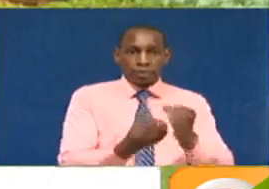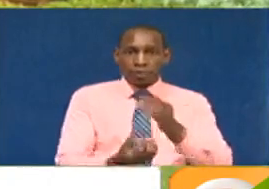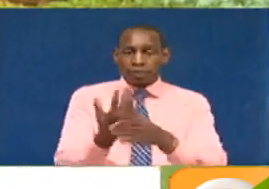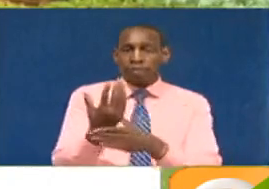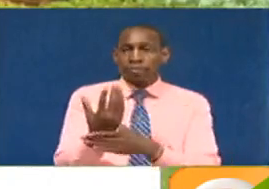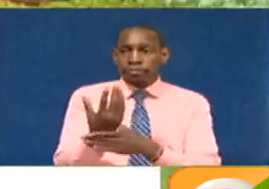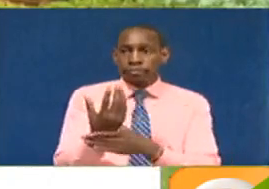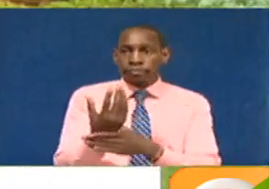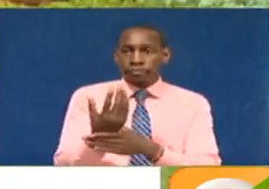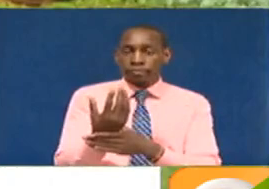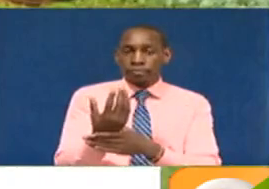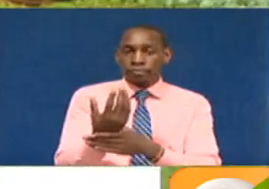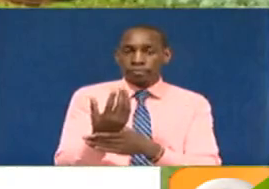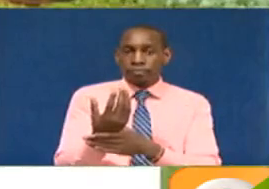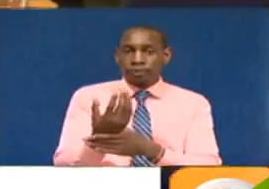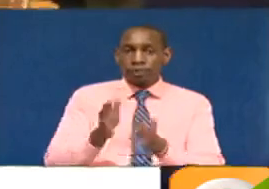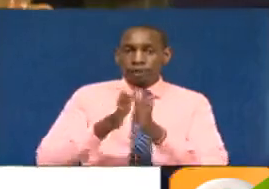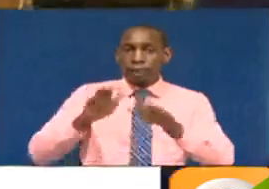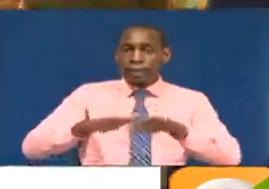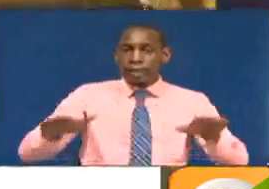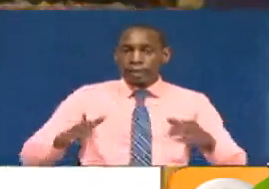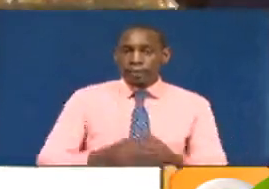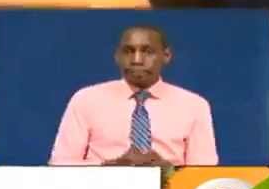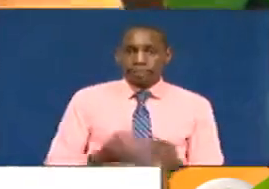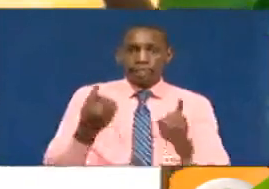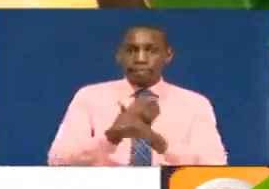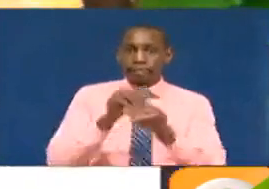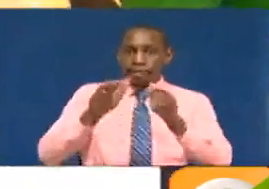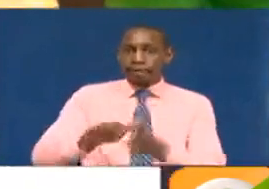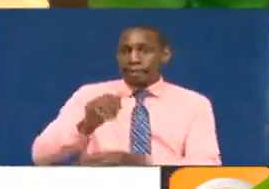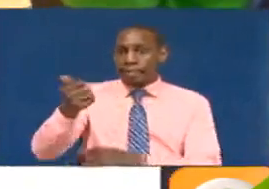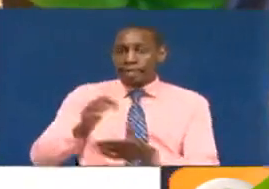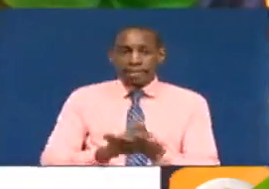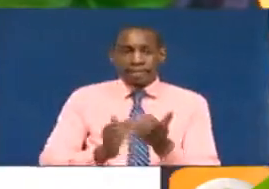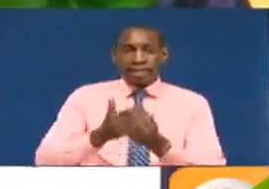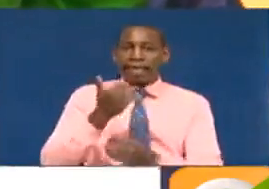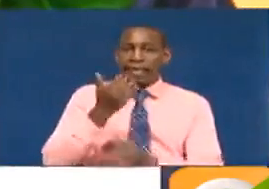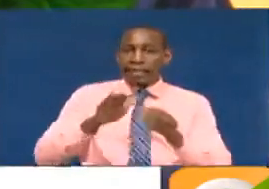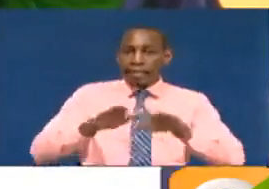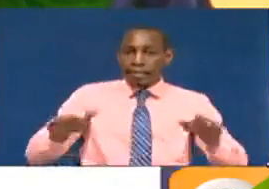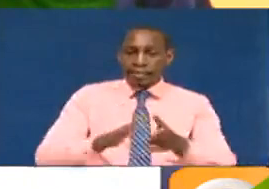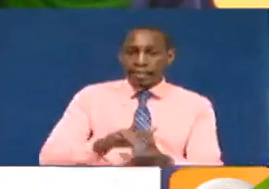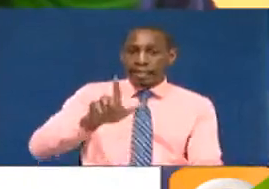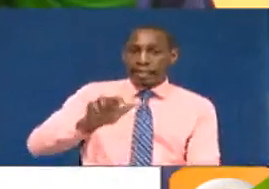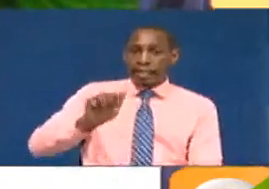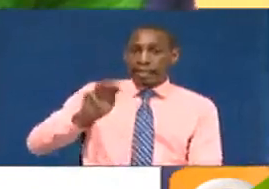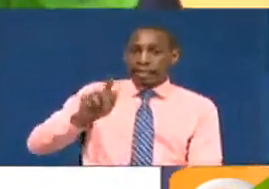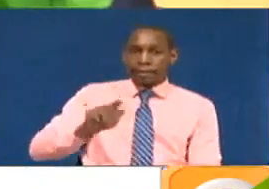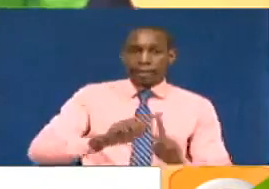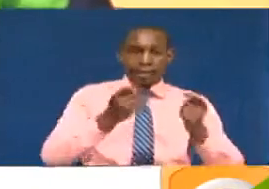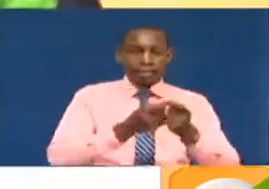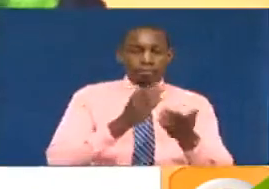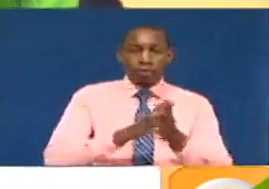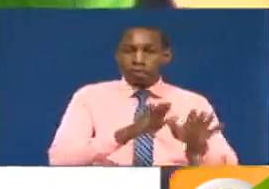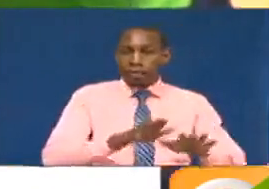planted on the open fields. Unlike other farmers who don't mind the ground, Lamek and his team are cautious of